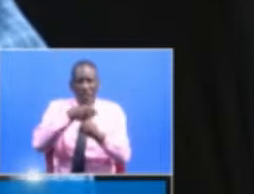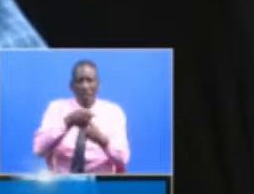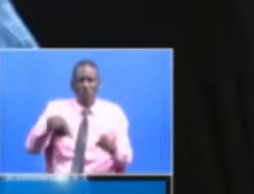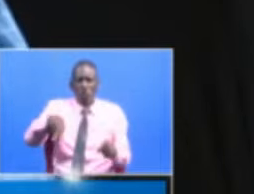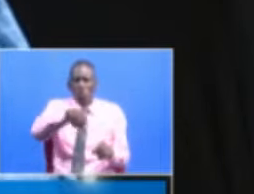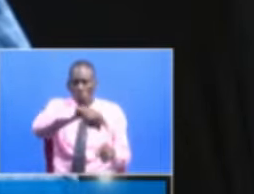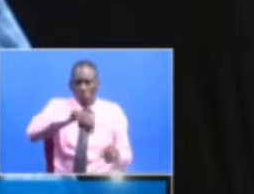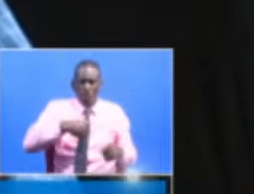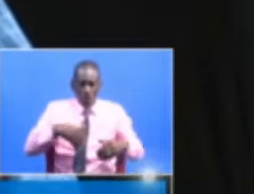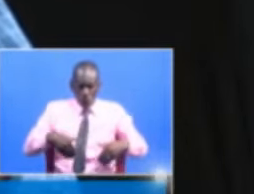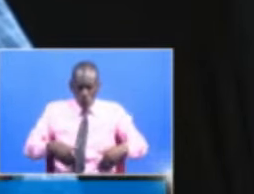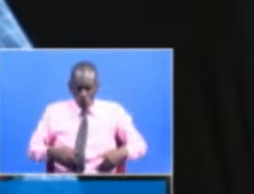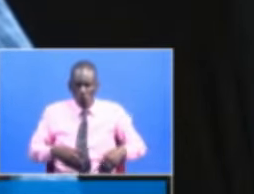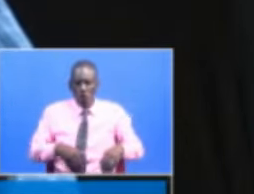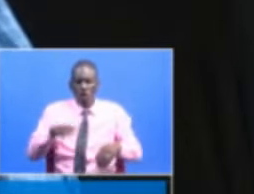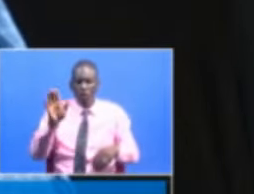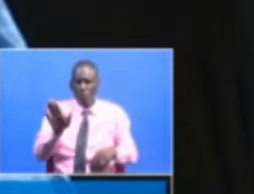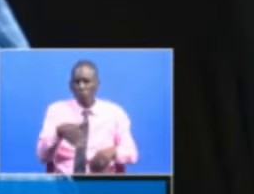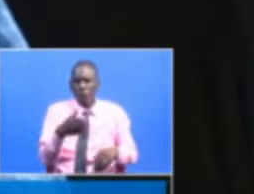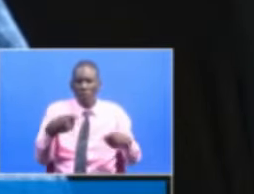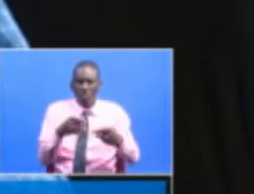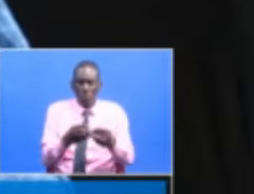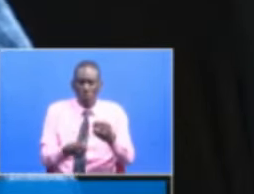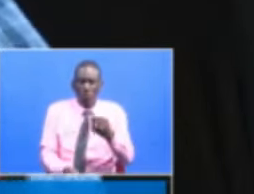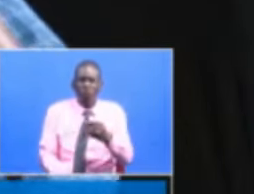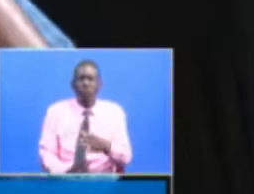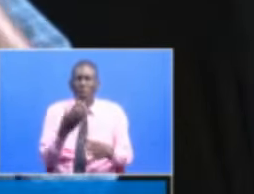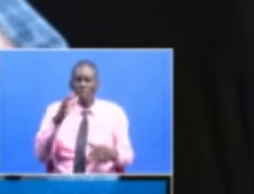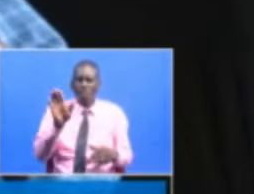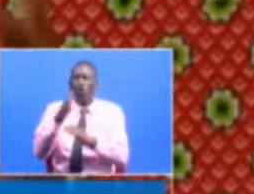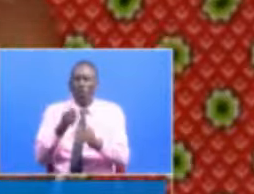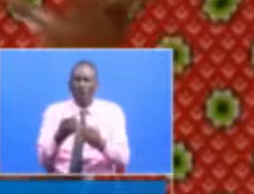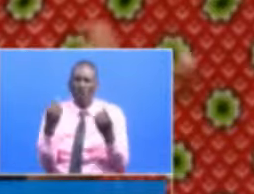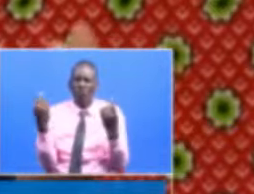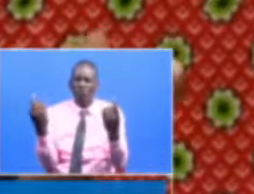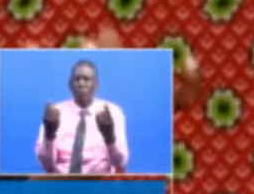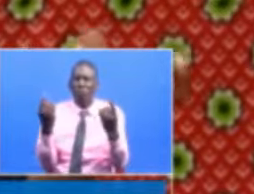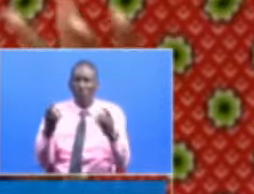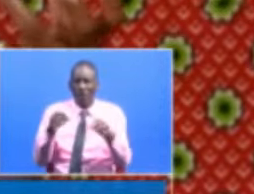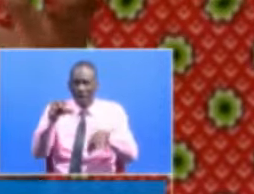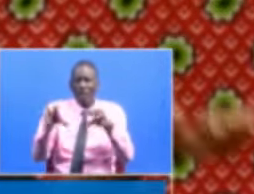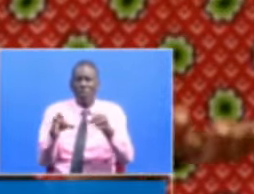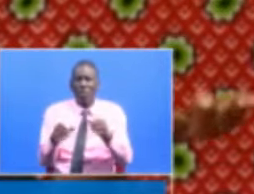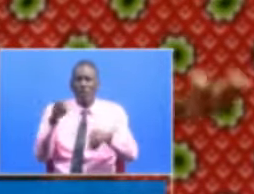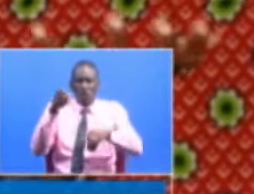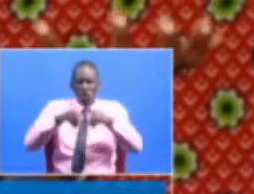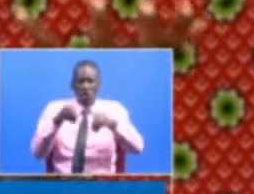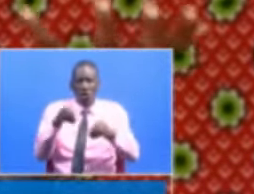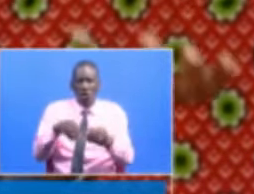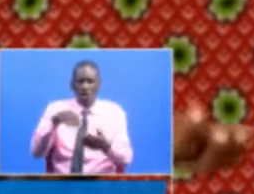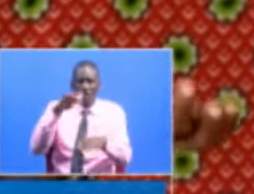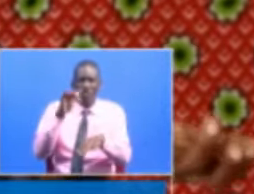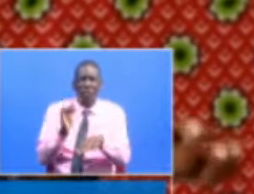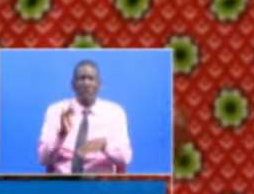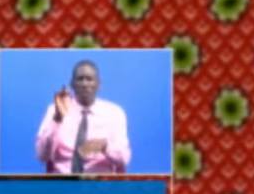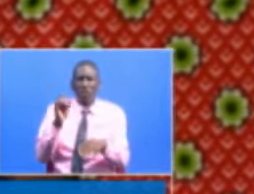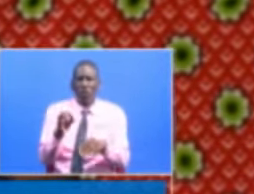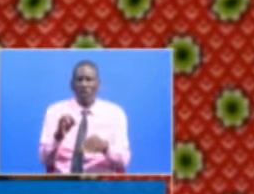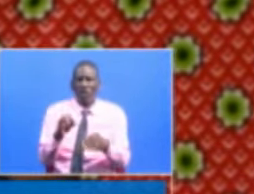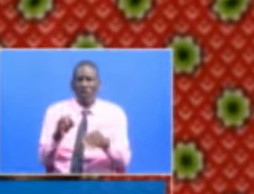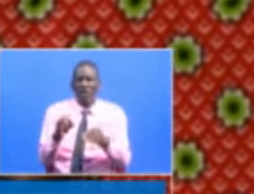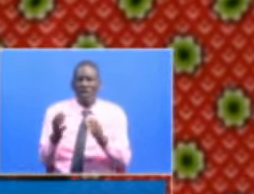in music. Watu wanatunga nyimbo huku Isiolo za ku ambao wanachangia degradation na eventually